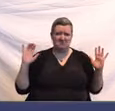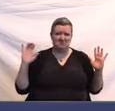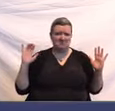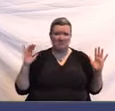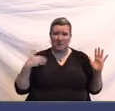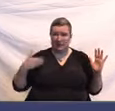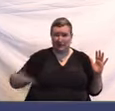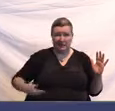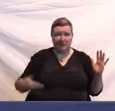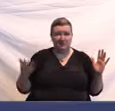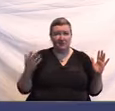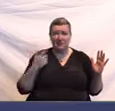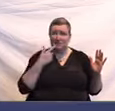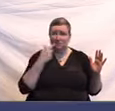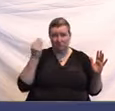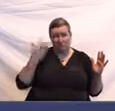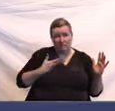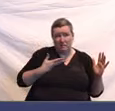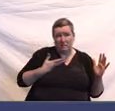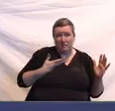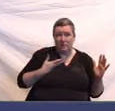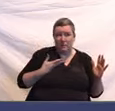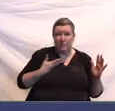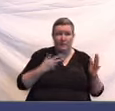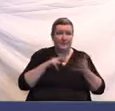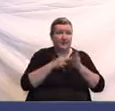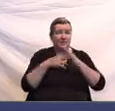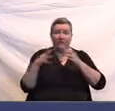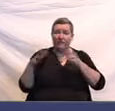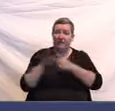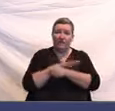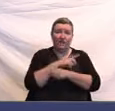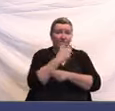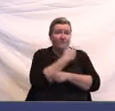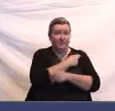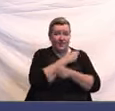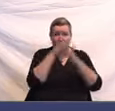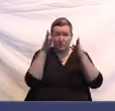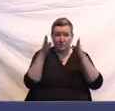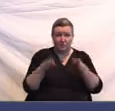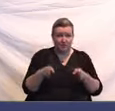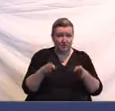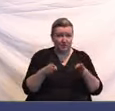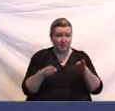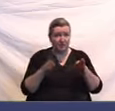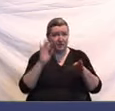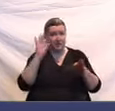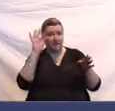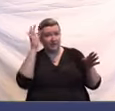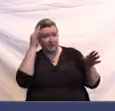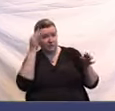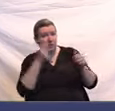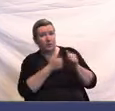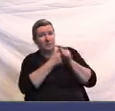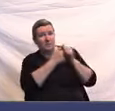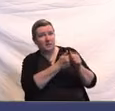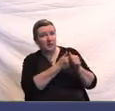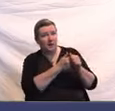that the definition of a fully vaccinated person at the federal level, and we obviously would follow suit, my gut tells me that's going to